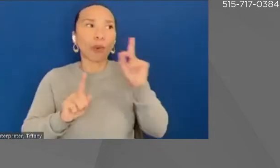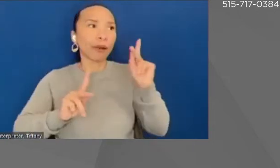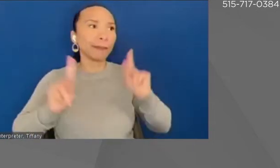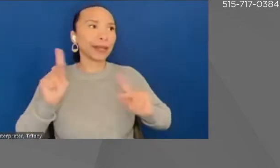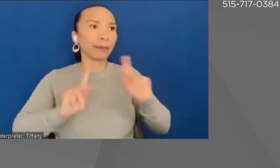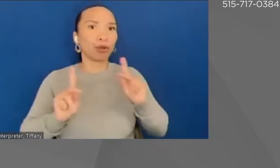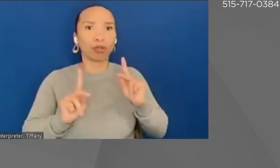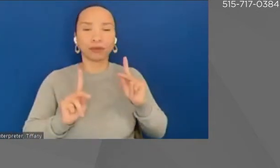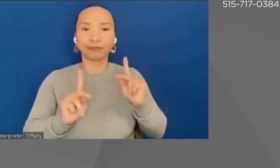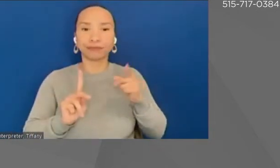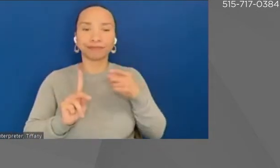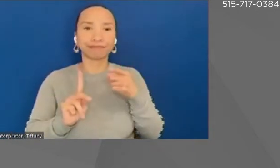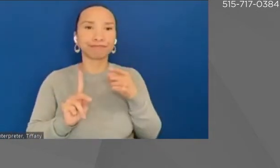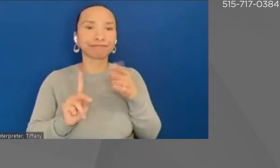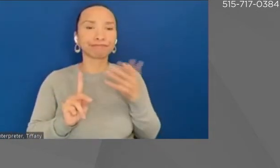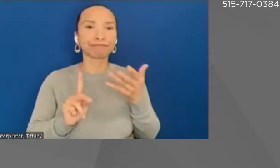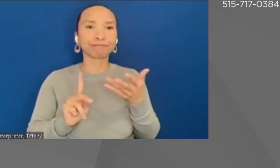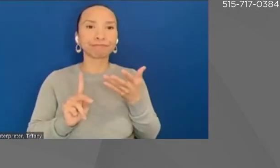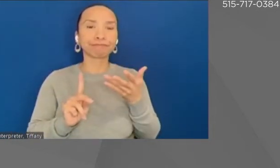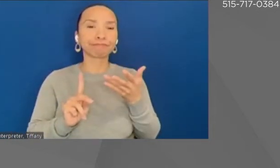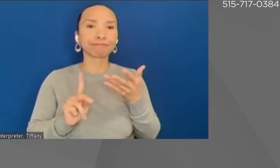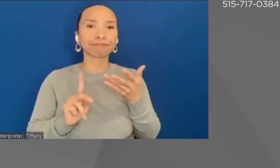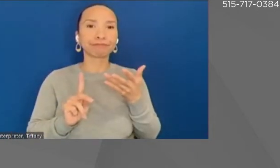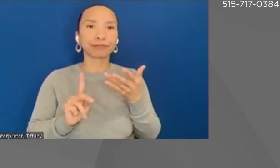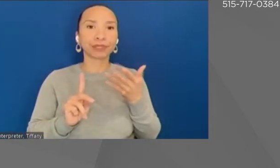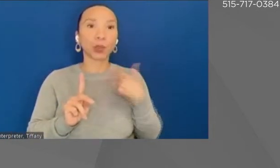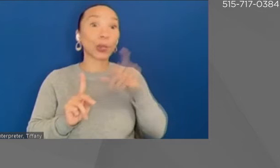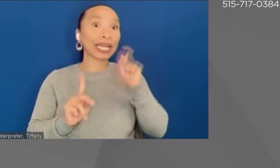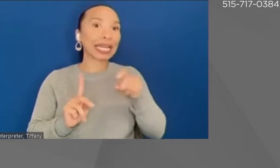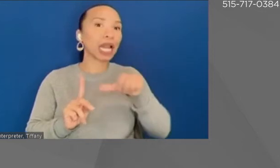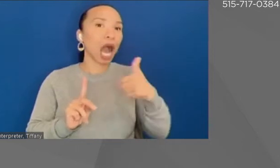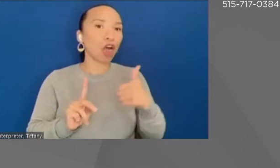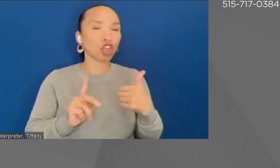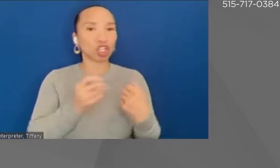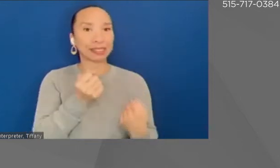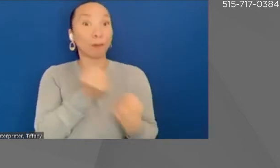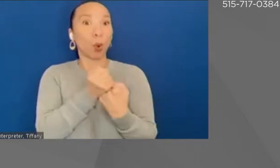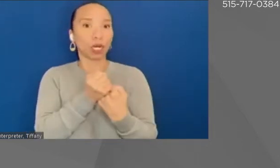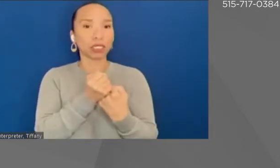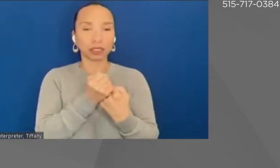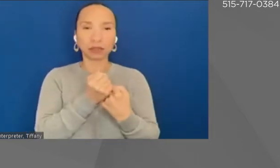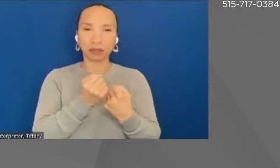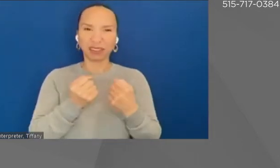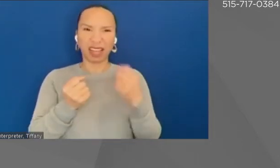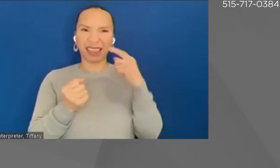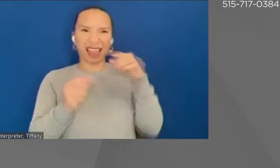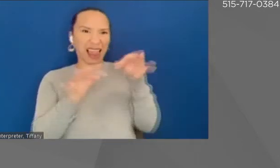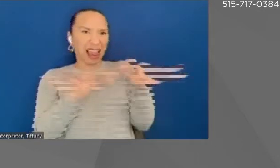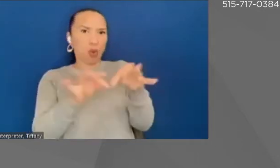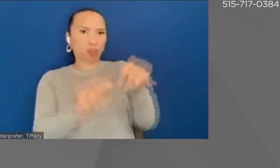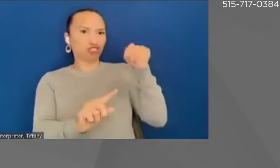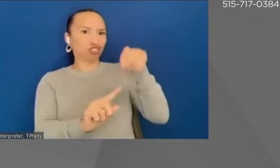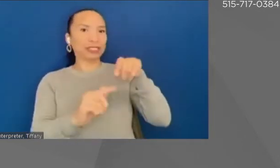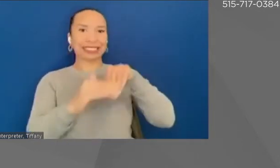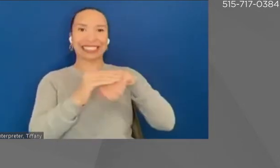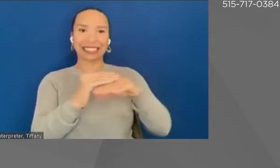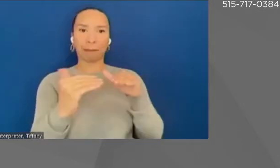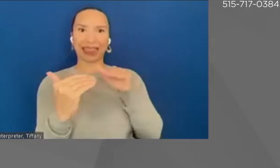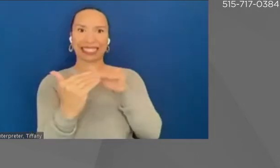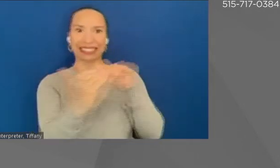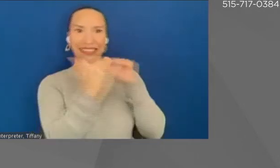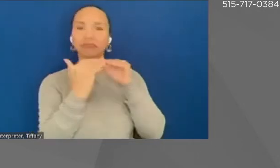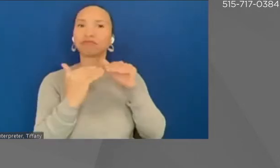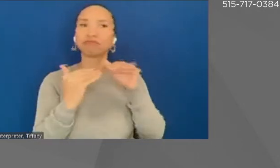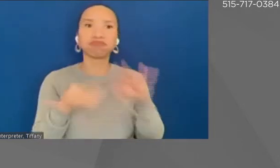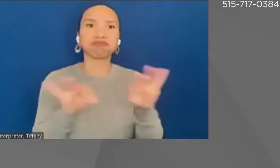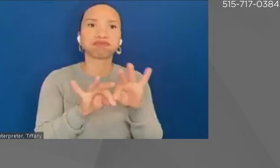who may not be able to, who need other resources as well. So I think language accessibility is so important.